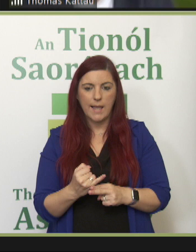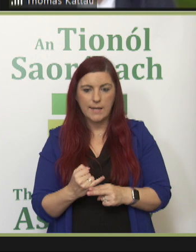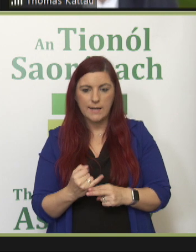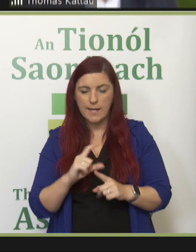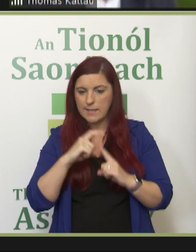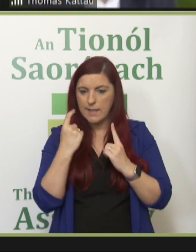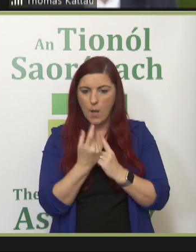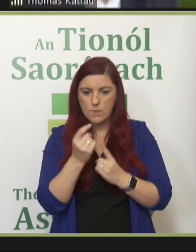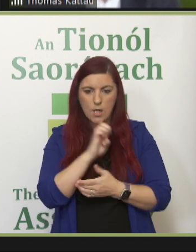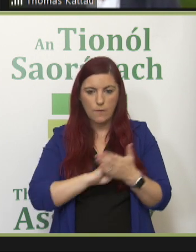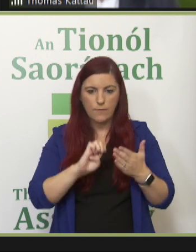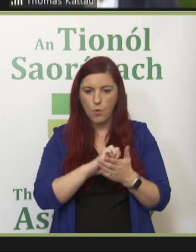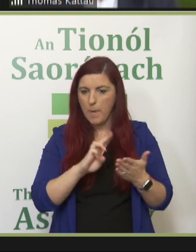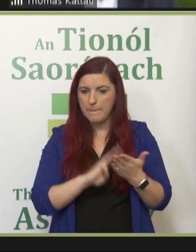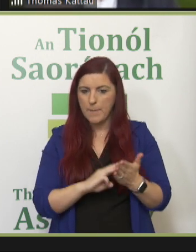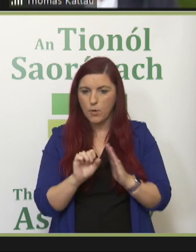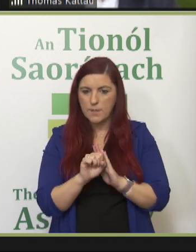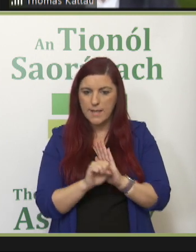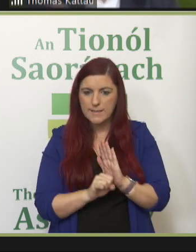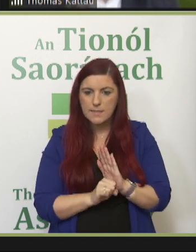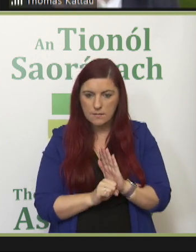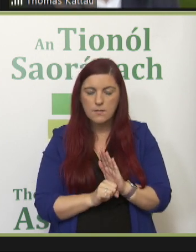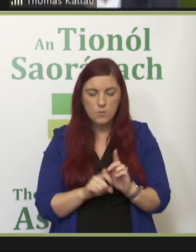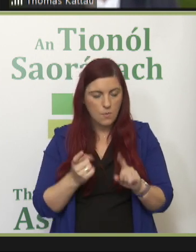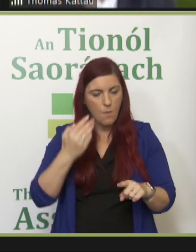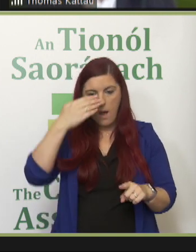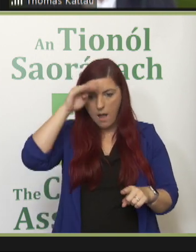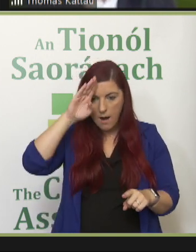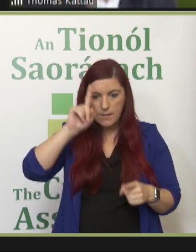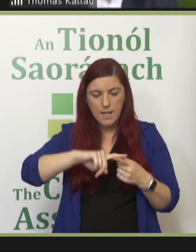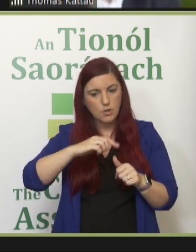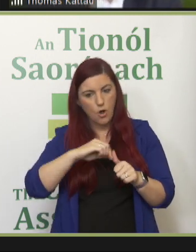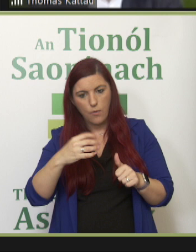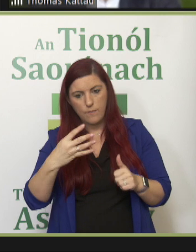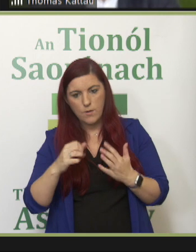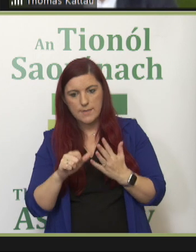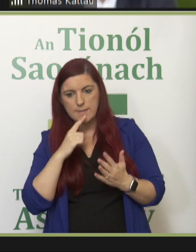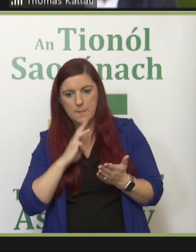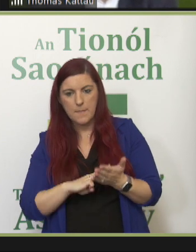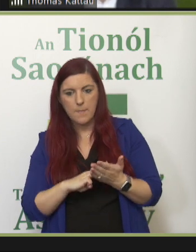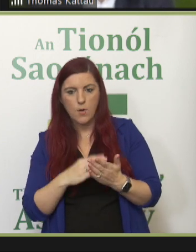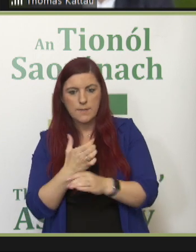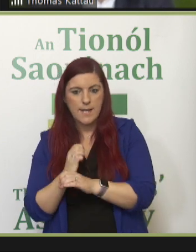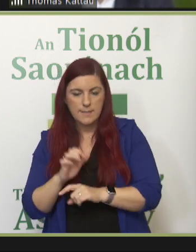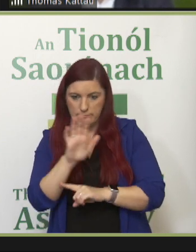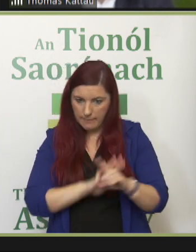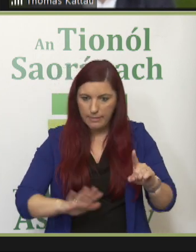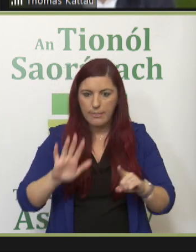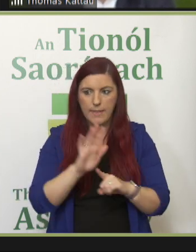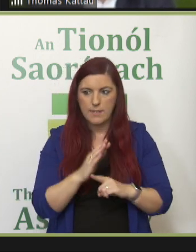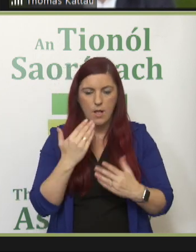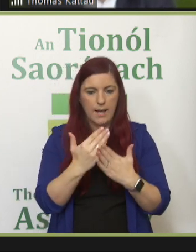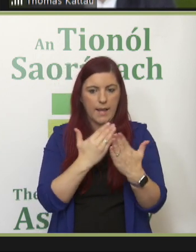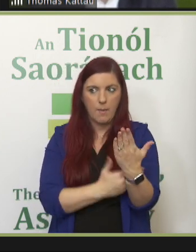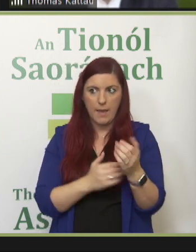of Europe. And therefore, in Ireland, as well as in all our other 46 member states, these constitute legally enforceable